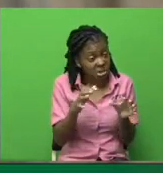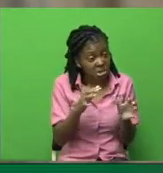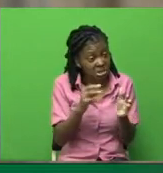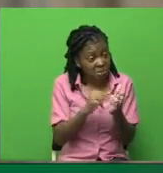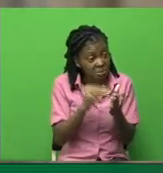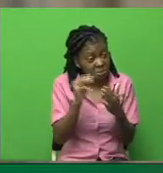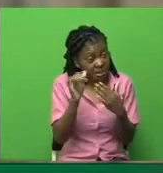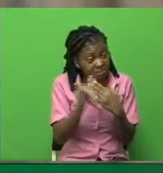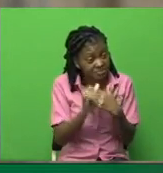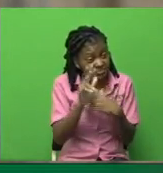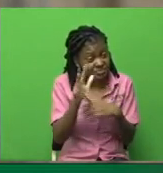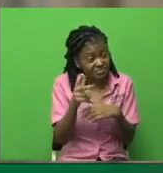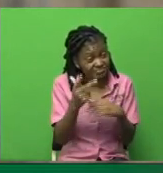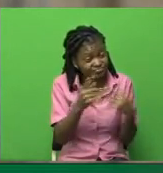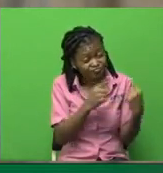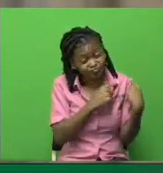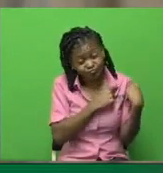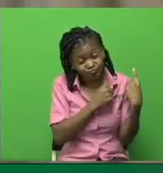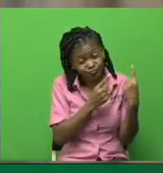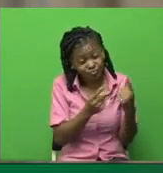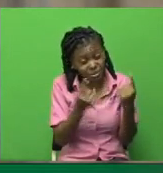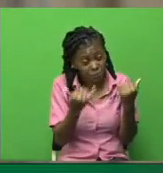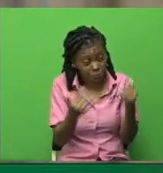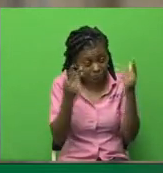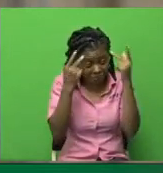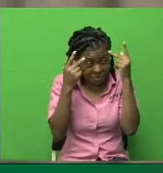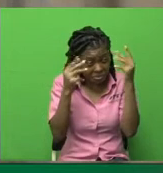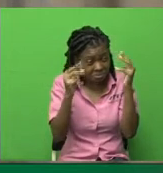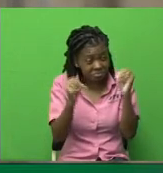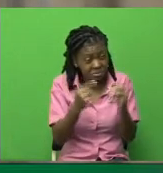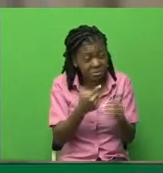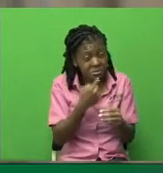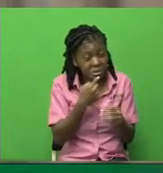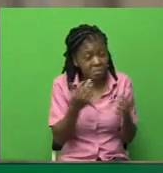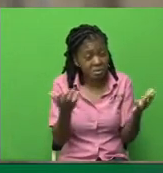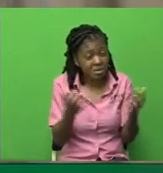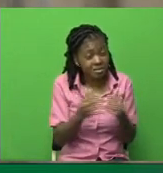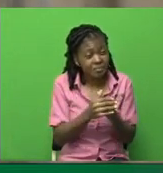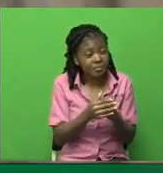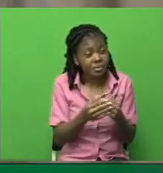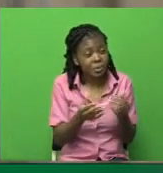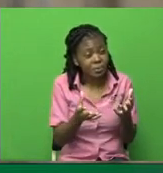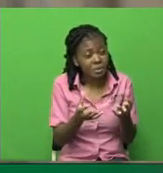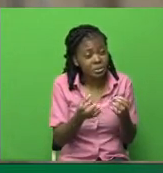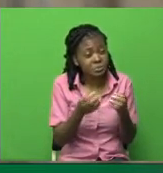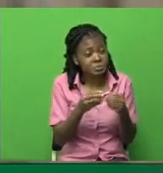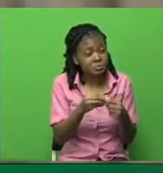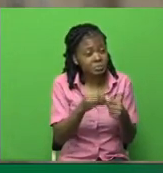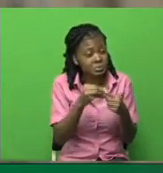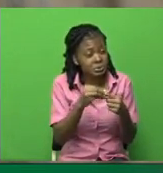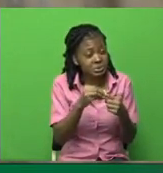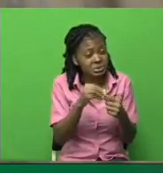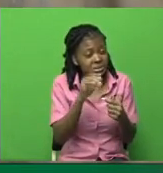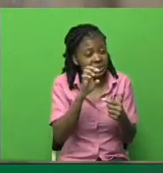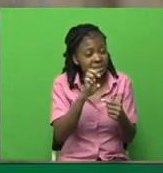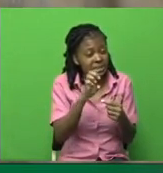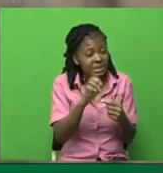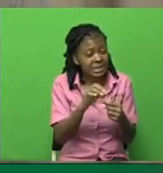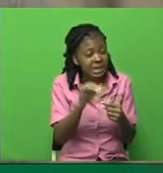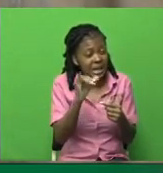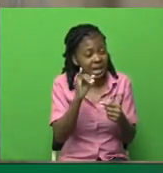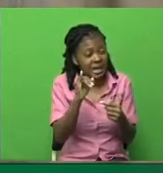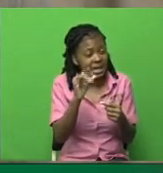that the prime minister Trinidad Guardian was reported as seeing that he wanted a unique e-identity card for every citizen